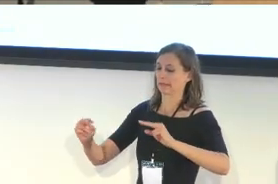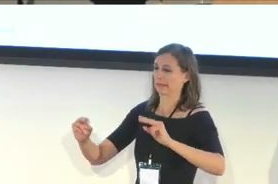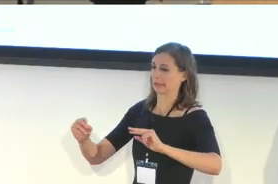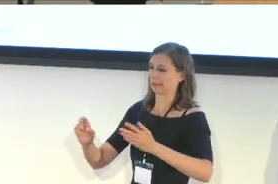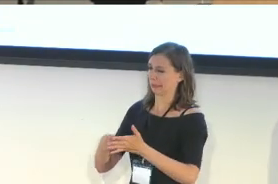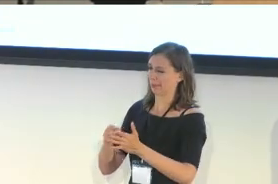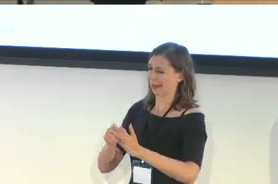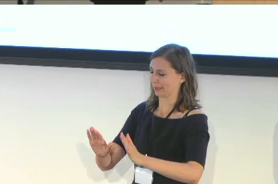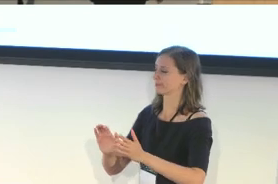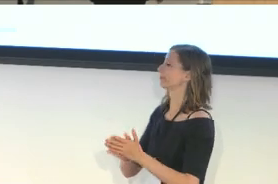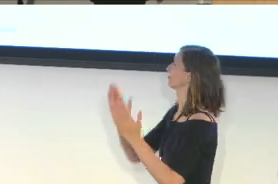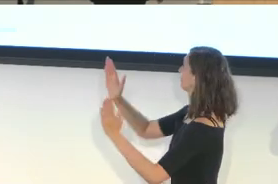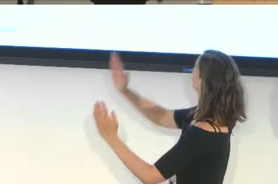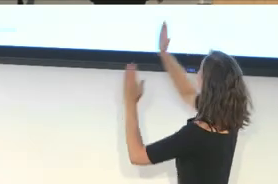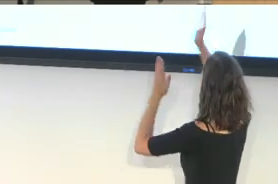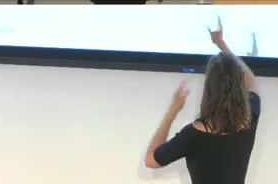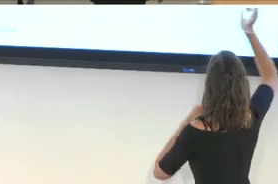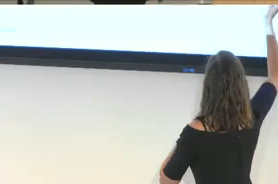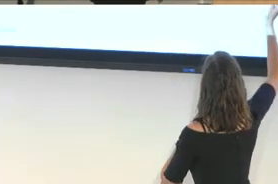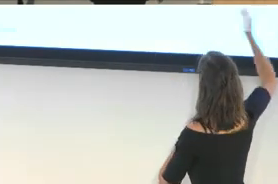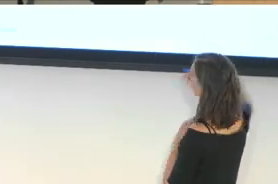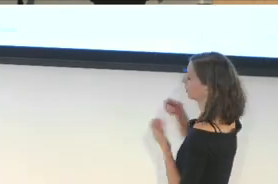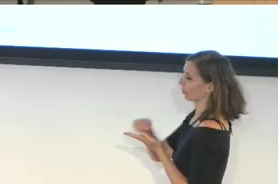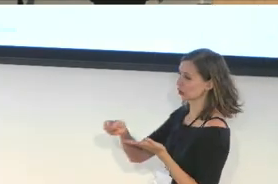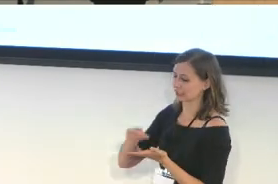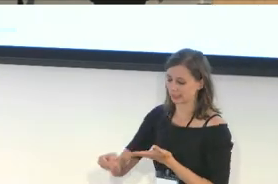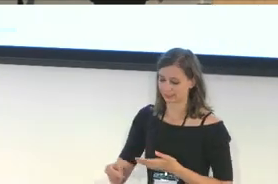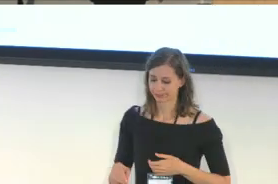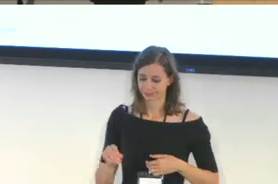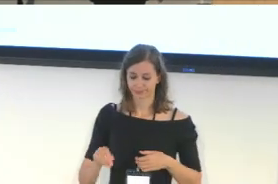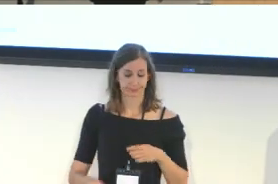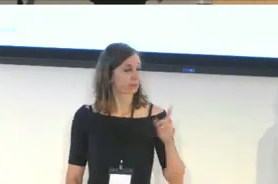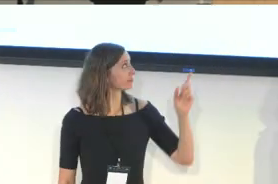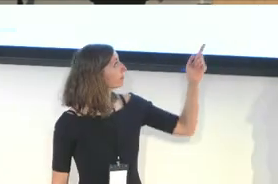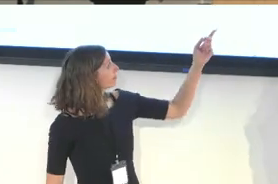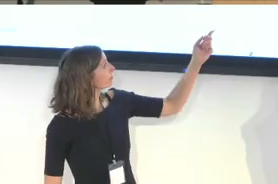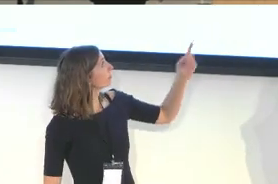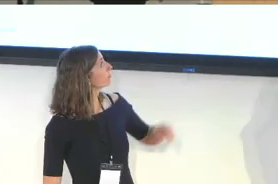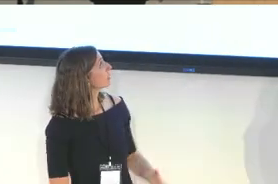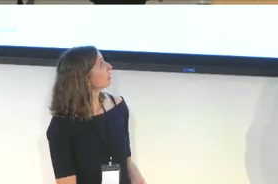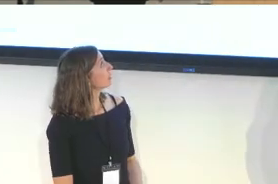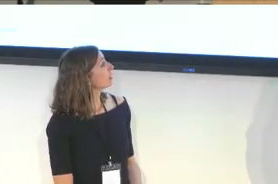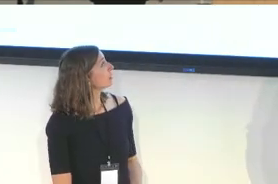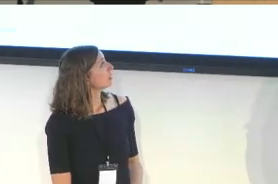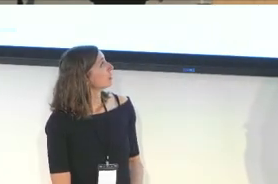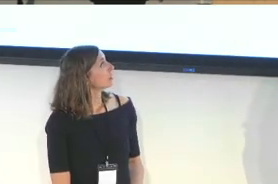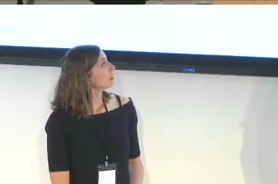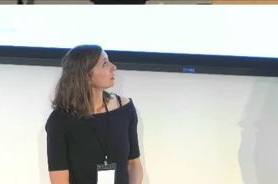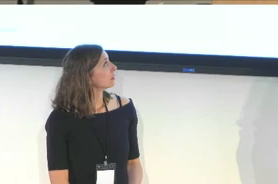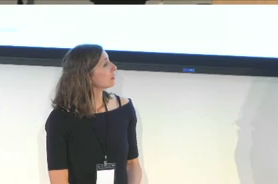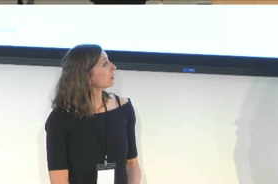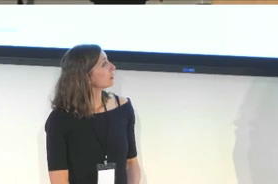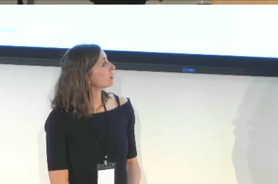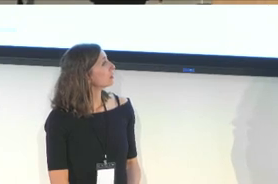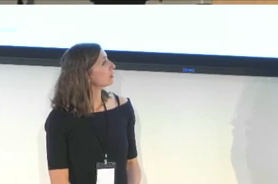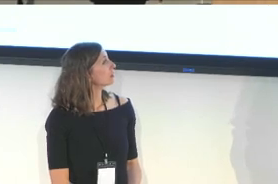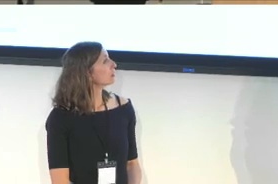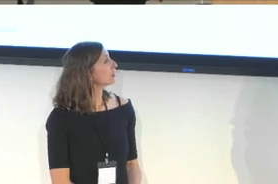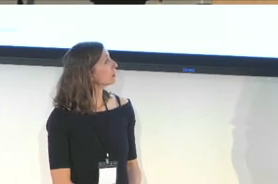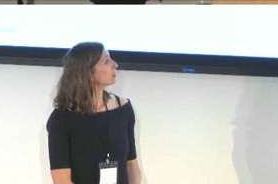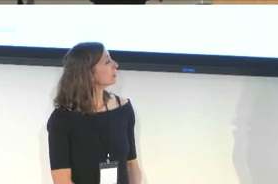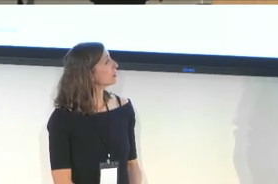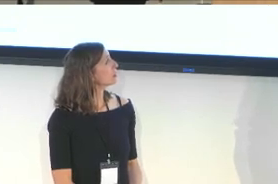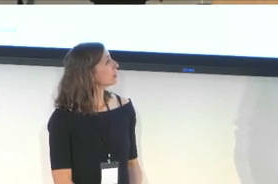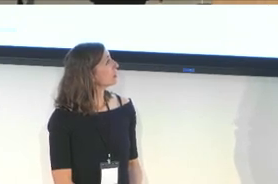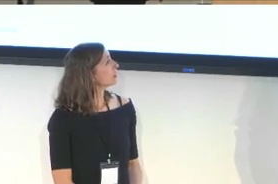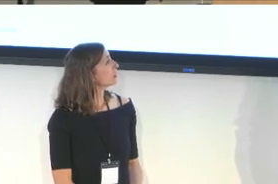the last one is, what percent are interested in purchasing a digital asset in the next 12 months, whether that is a digital skin